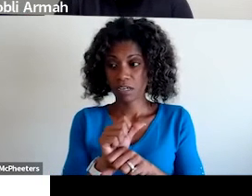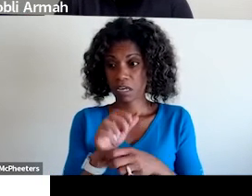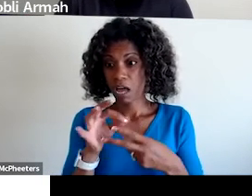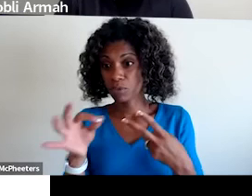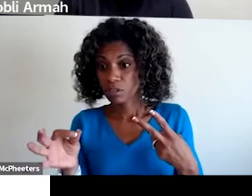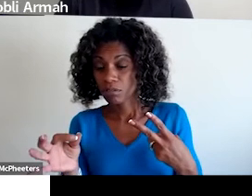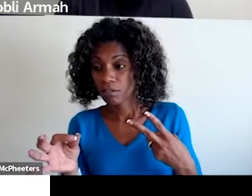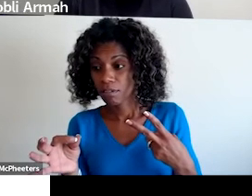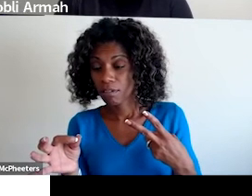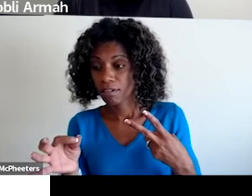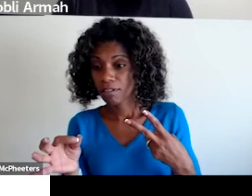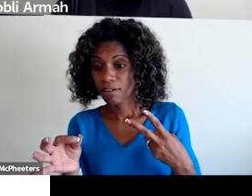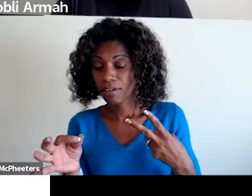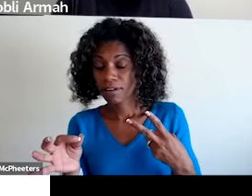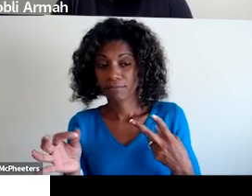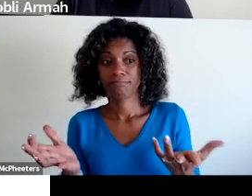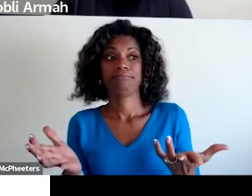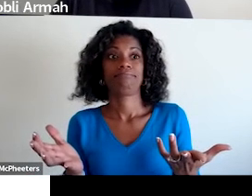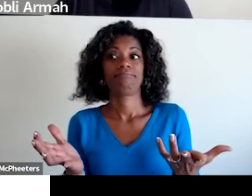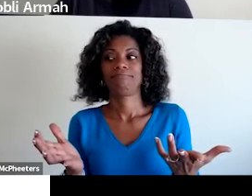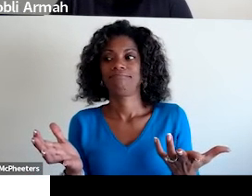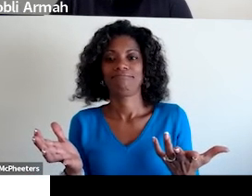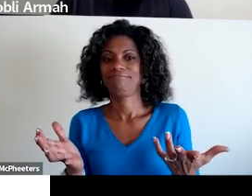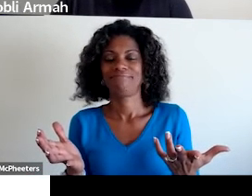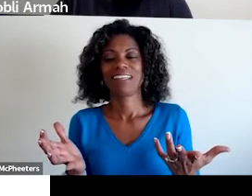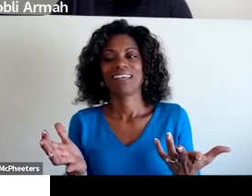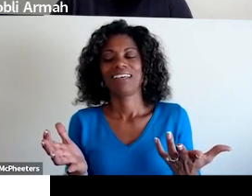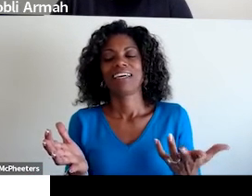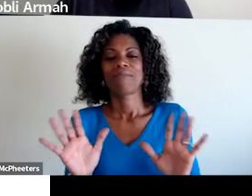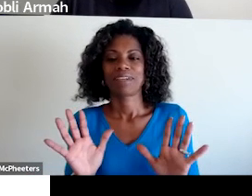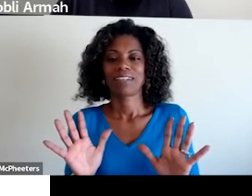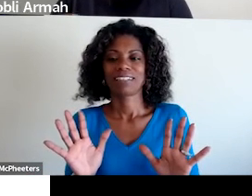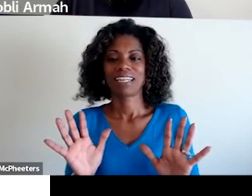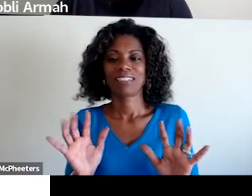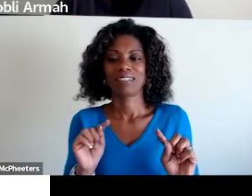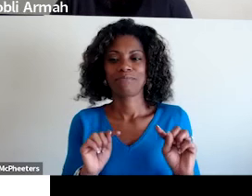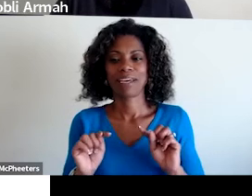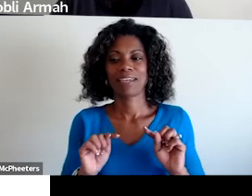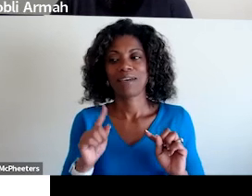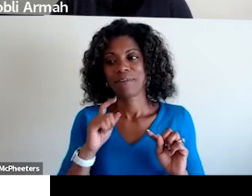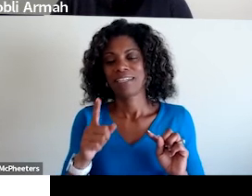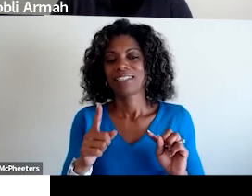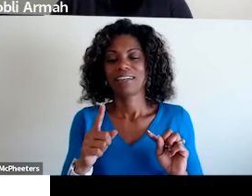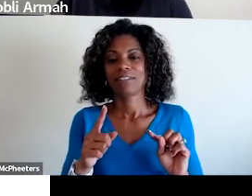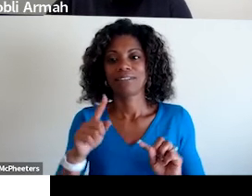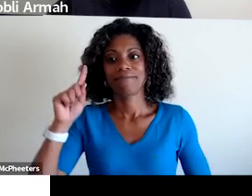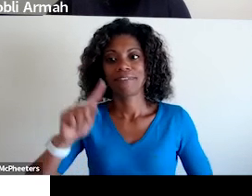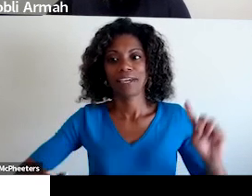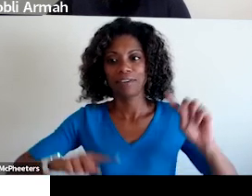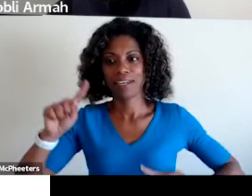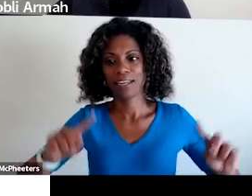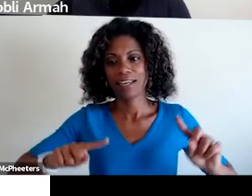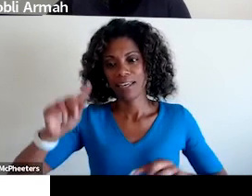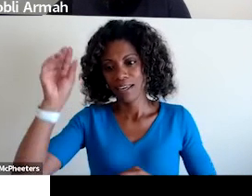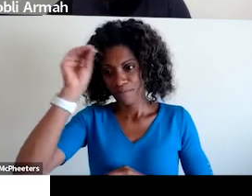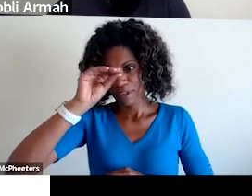going to slow down here because there's varying opinions about this, but you all came to the discussion today because you're